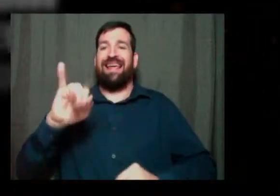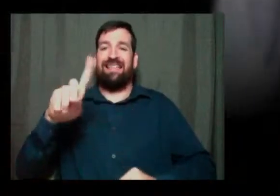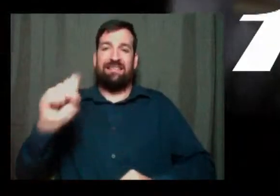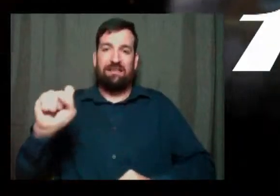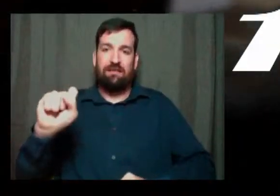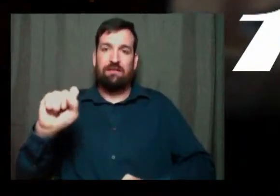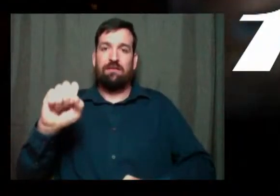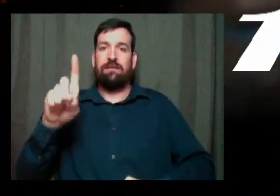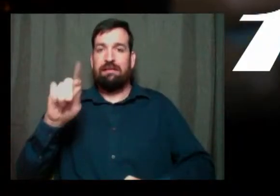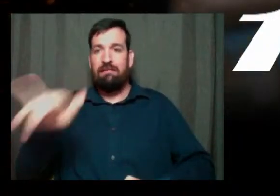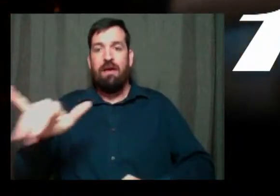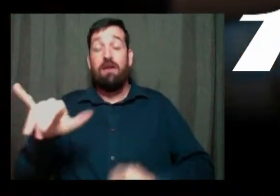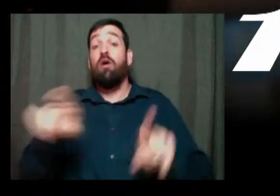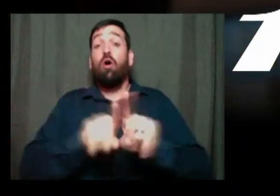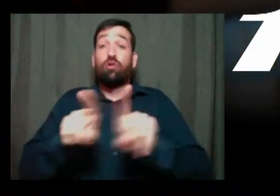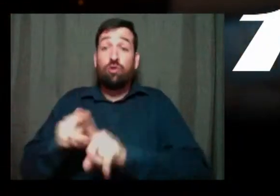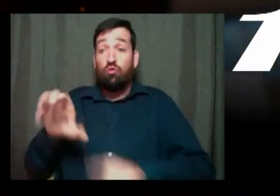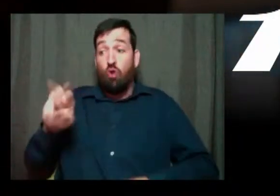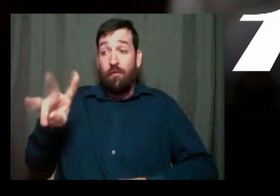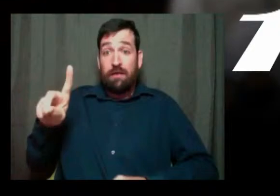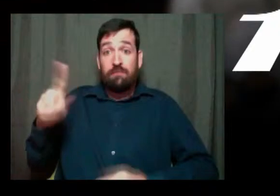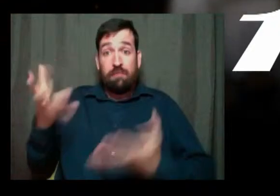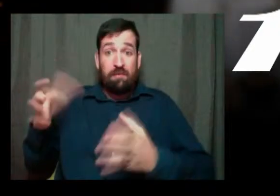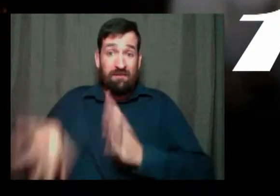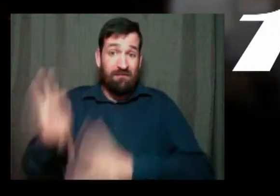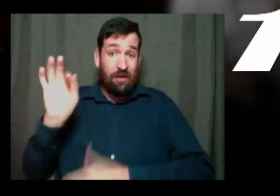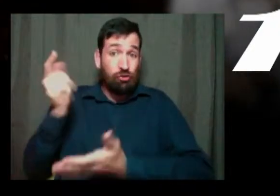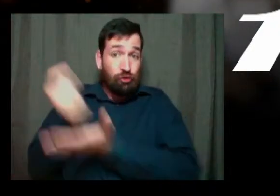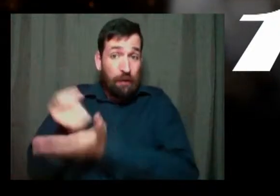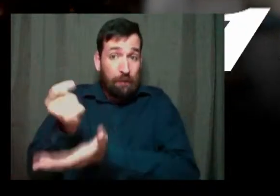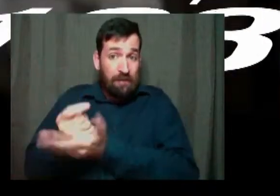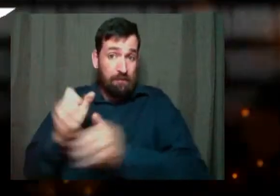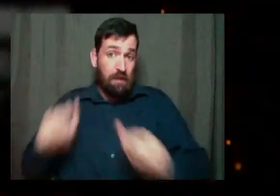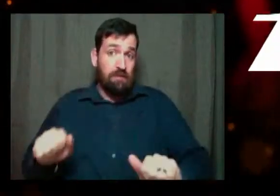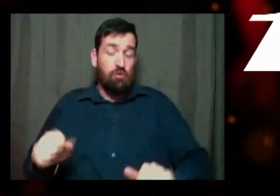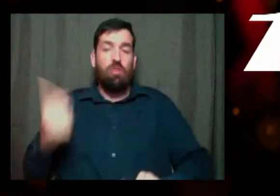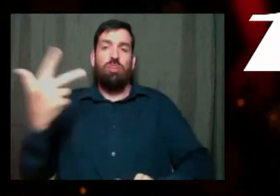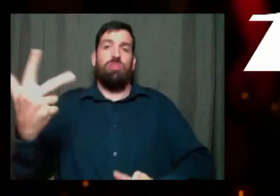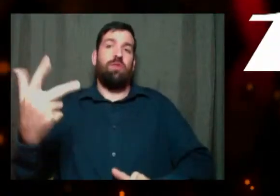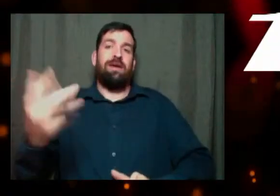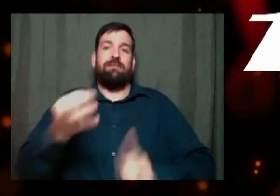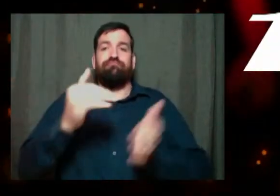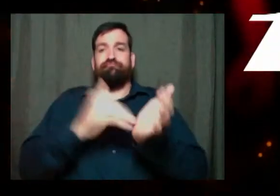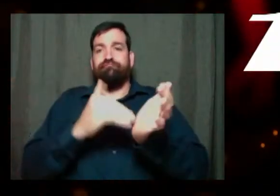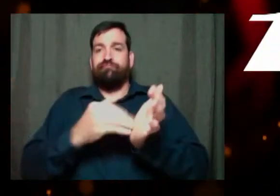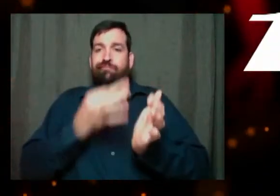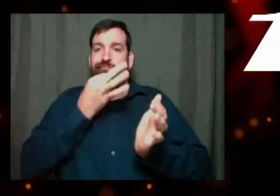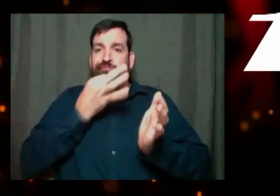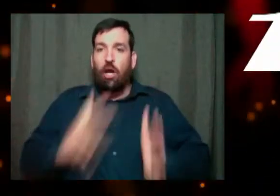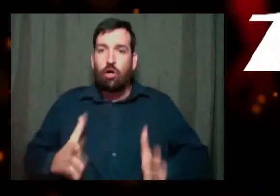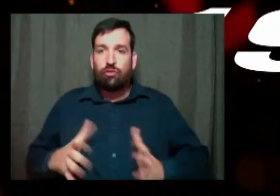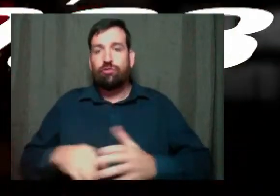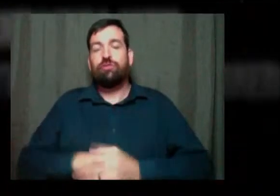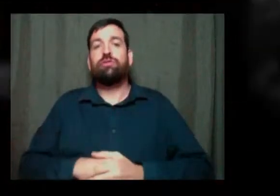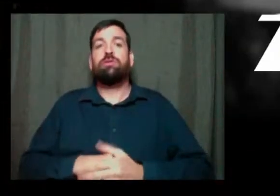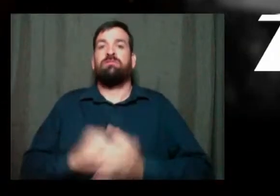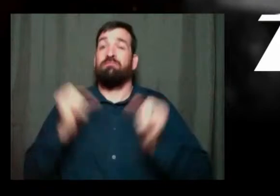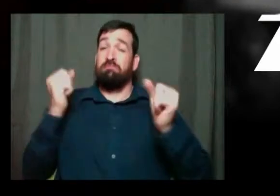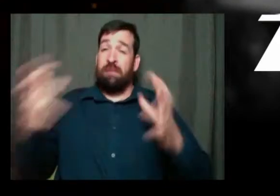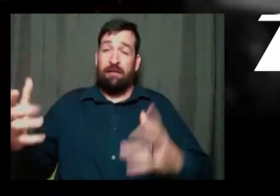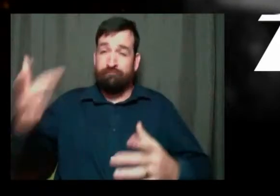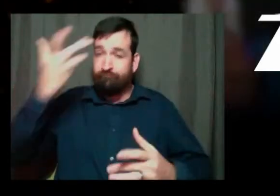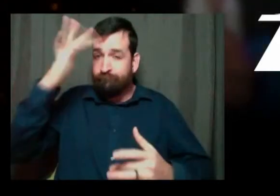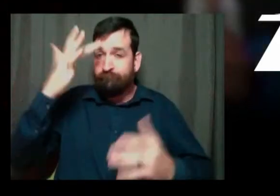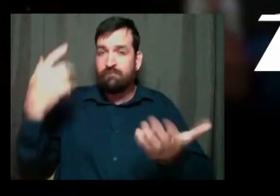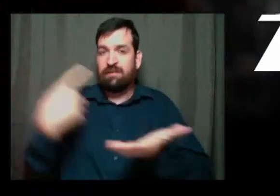finding possible treatments for HIV. We're going to have 3 infectious disease doctors with us. So a lot of brain power on the panel to discuss this